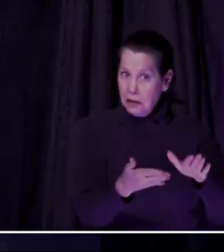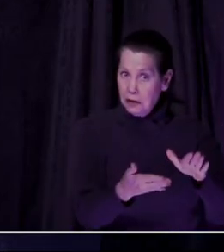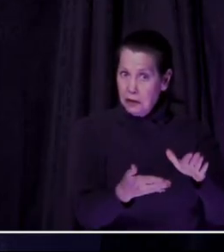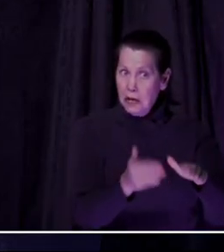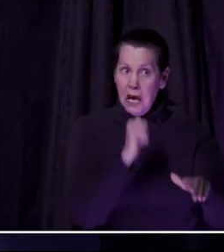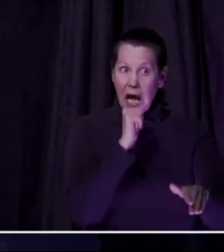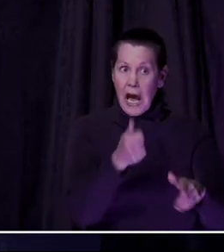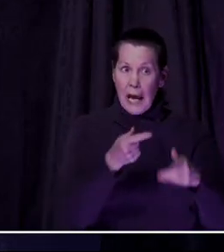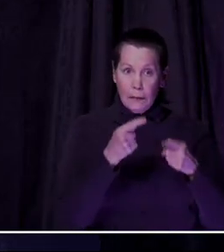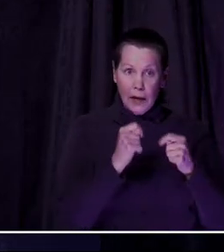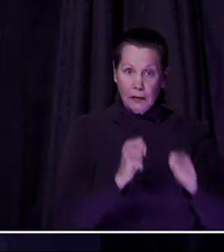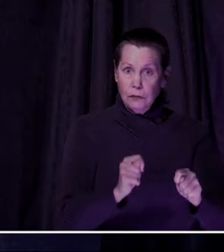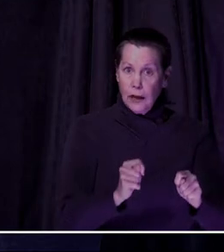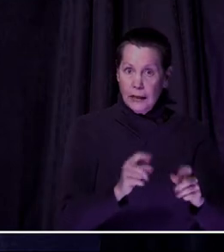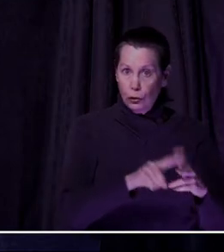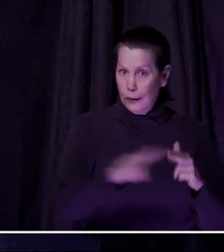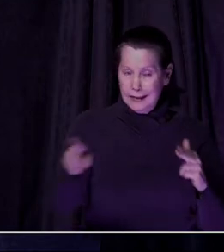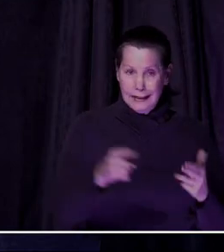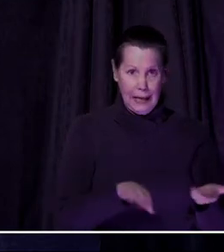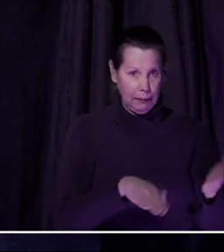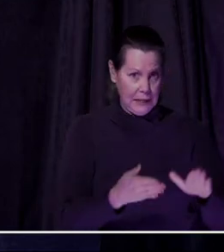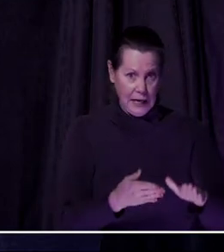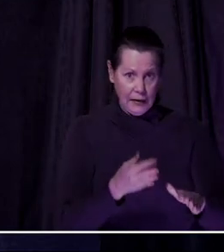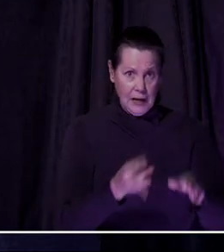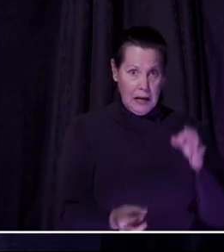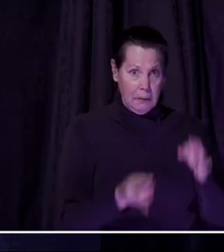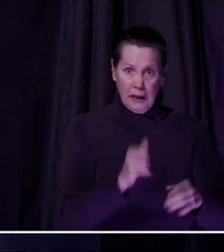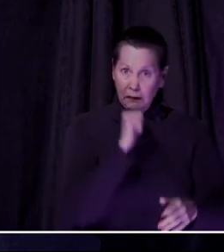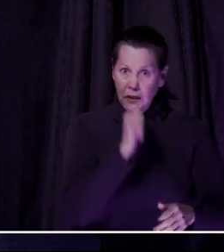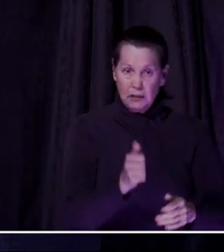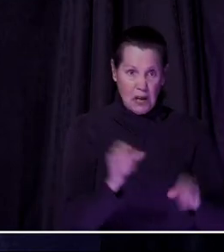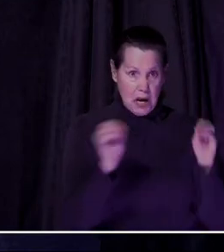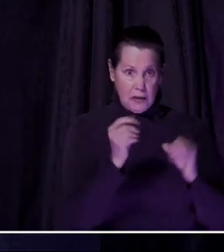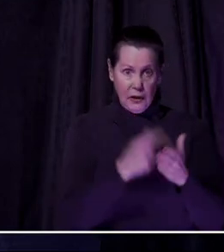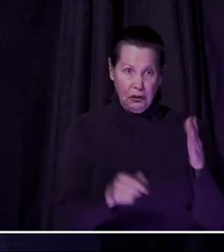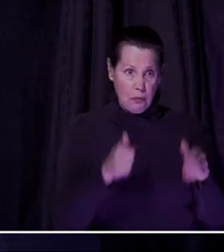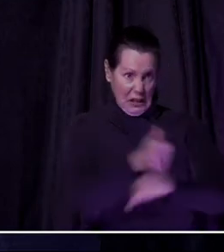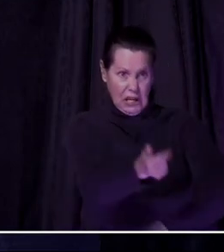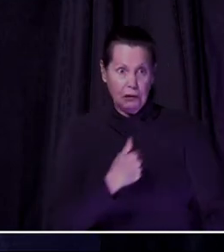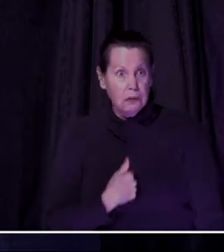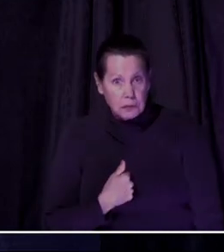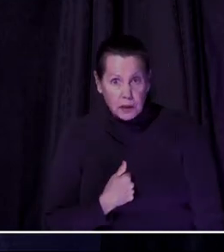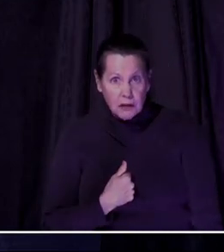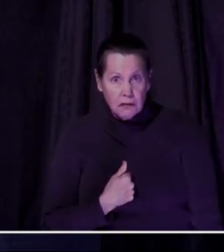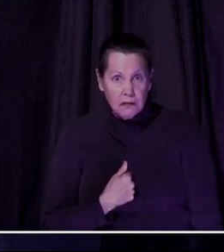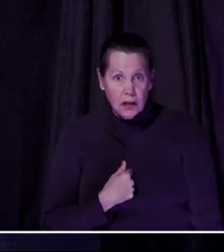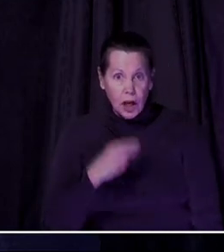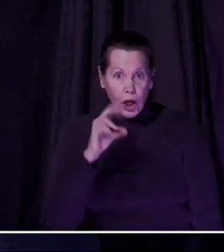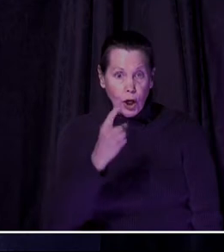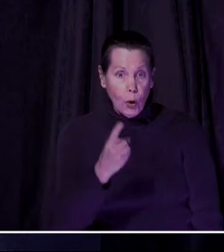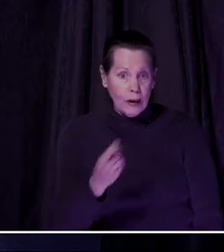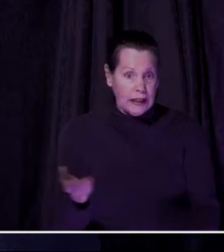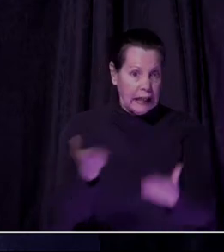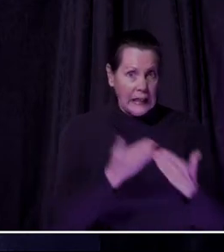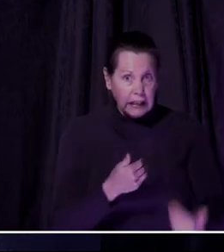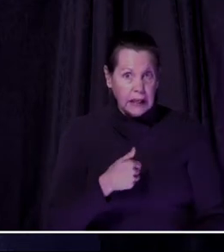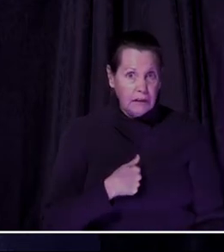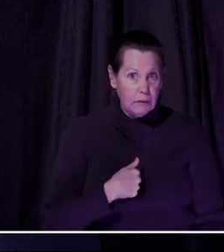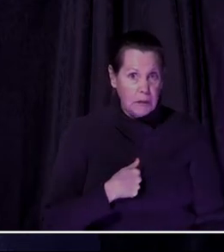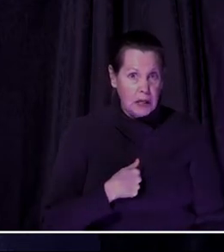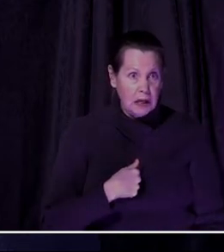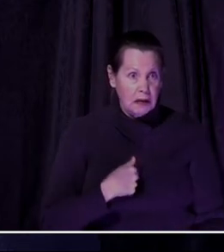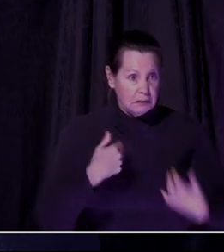not trying to escape death, he says. But if there is nothing to what these men accuse me of, no one can give me up to